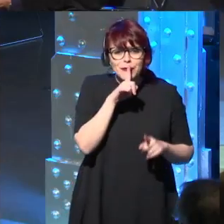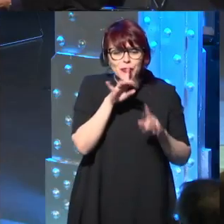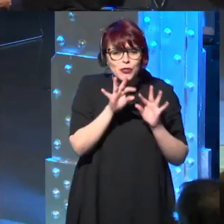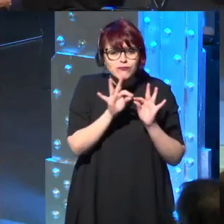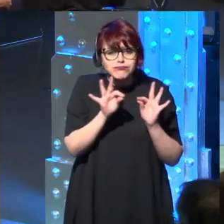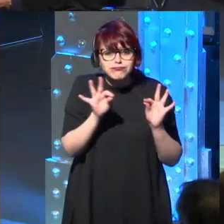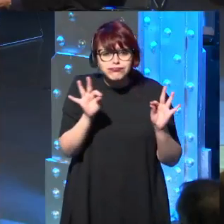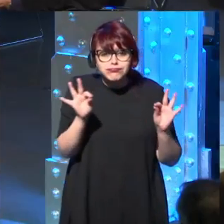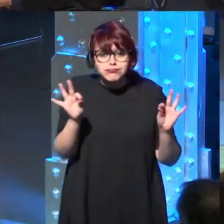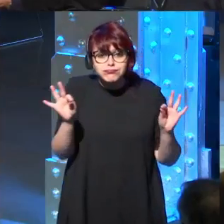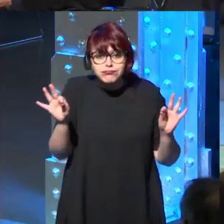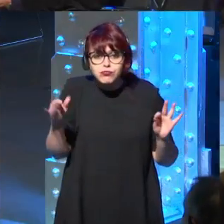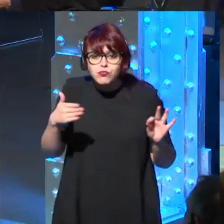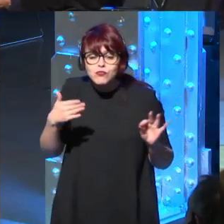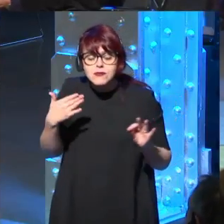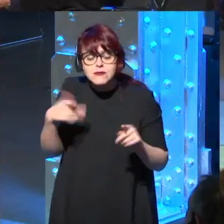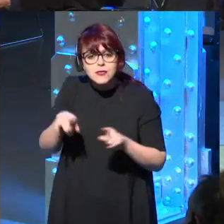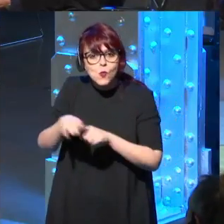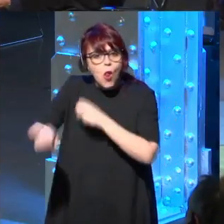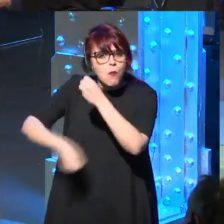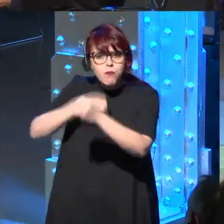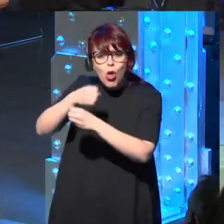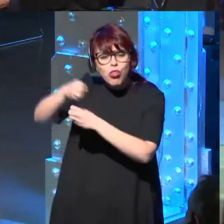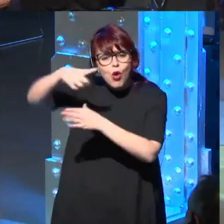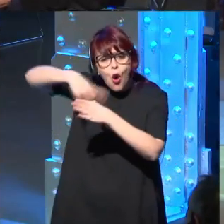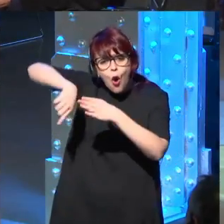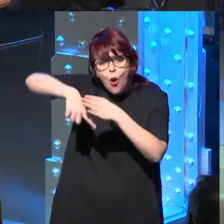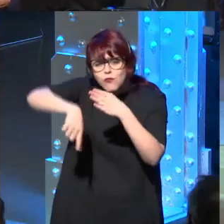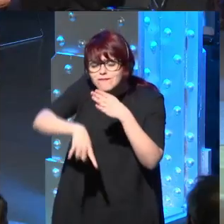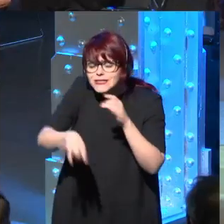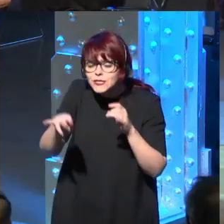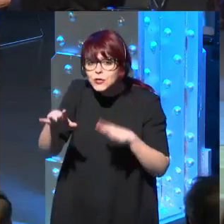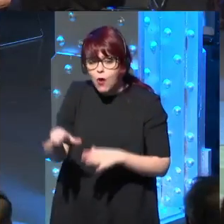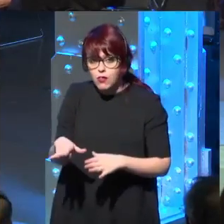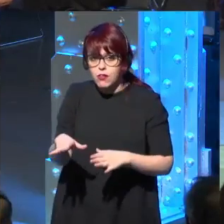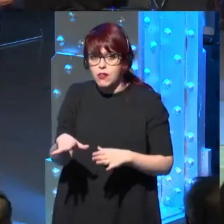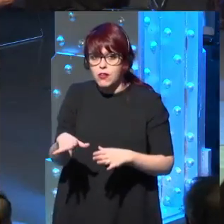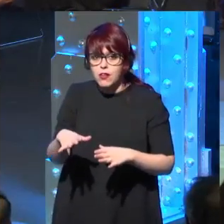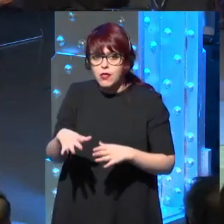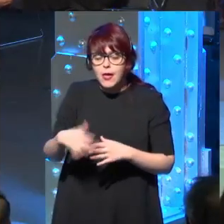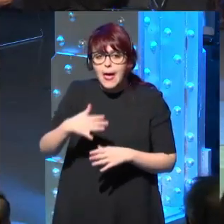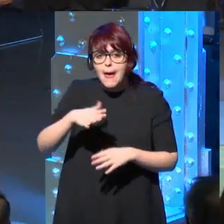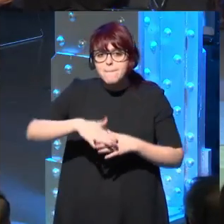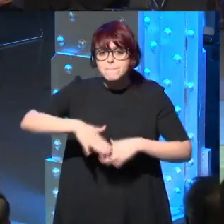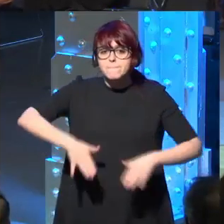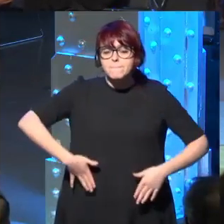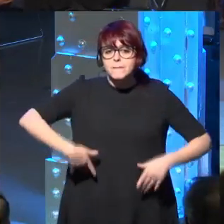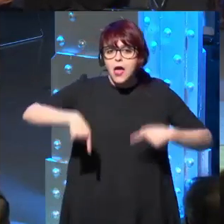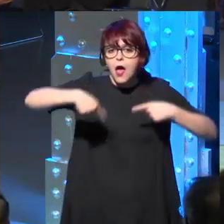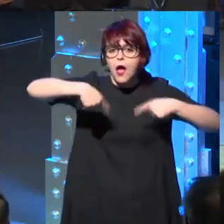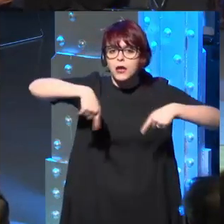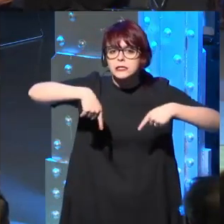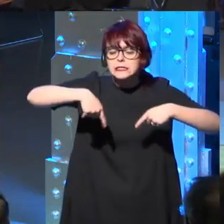keeping such a profound silence as the deep wells one. My legs were